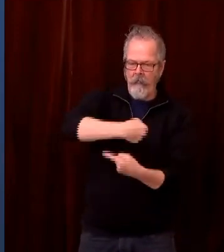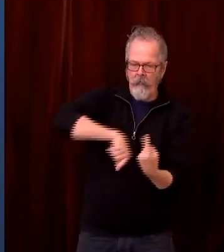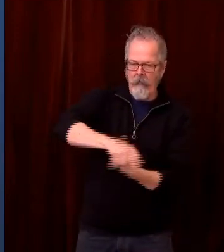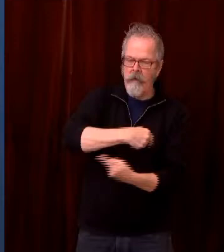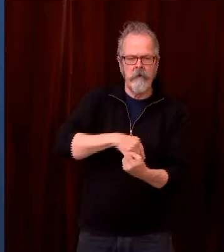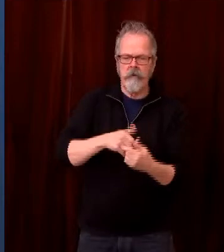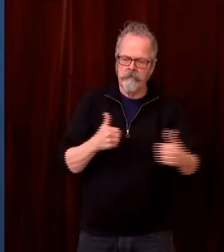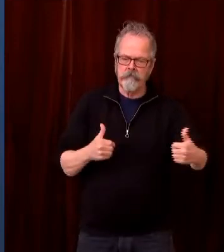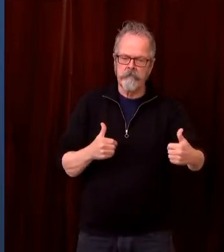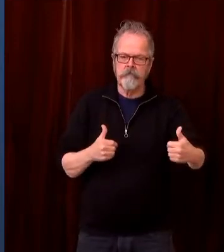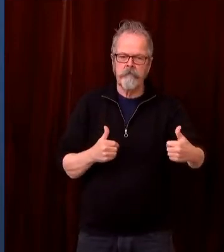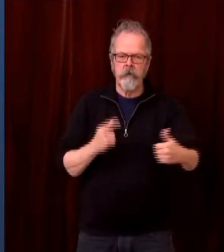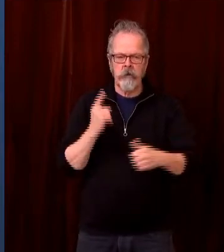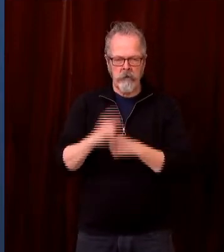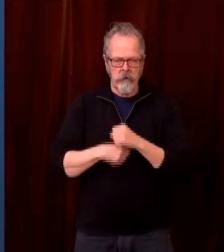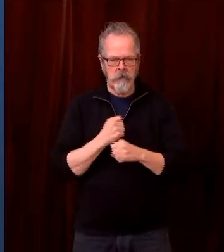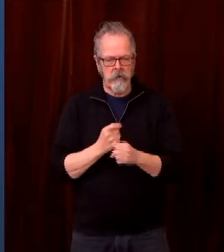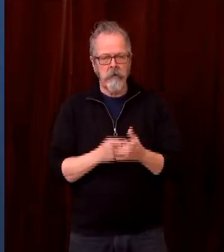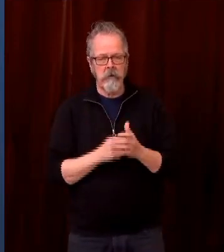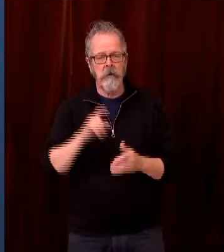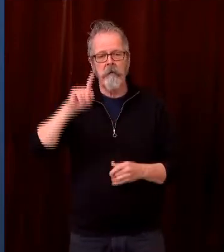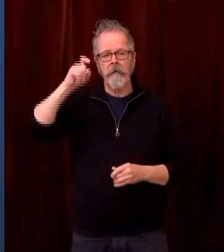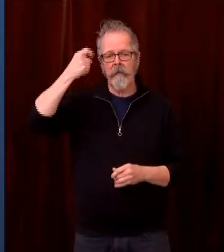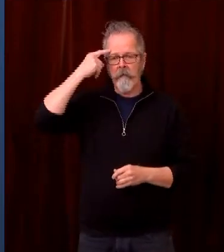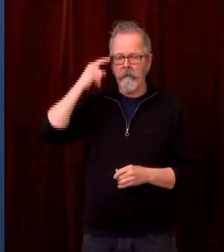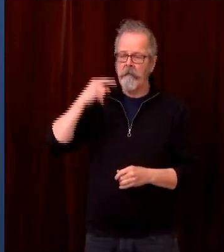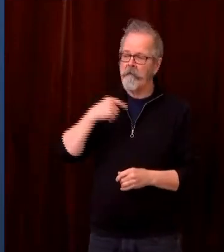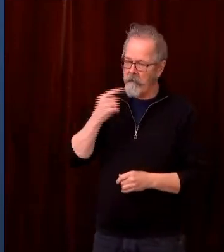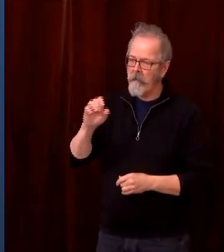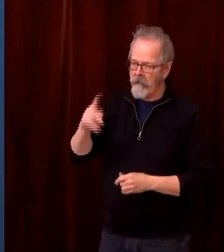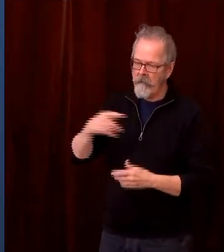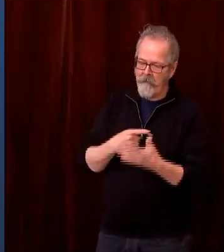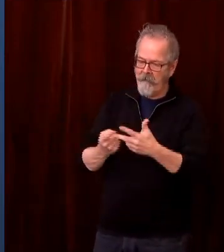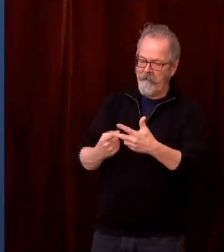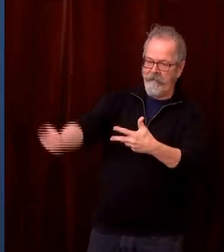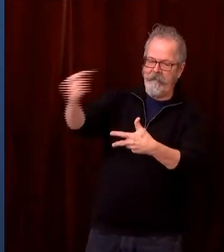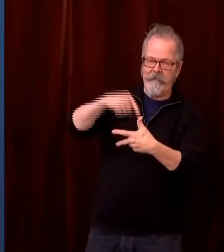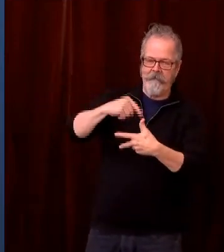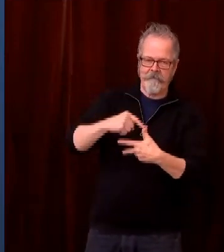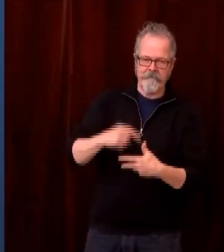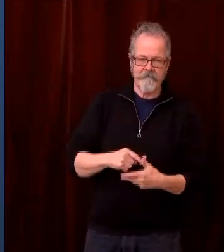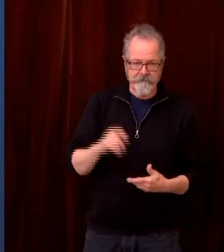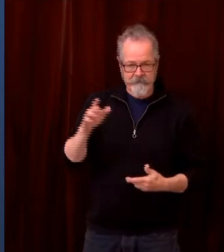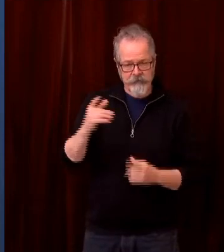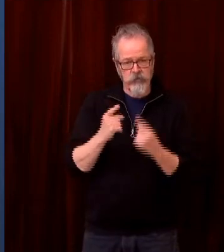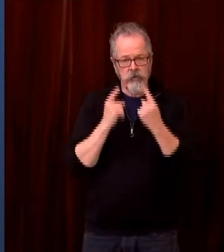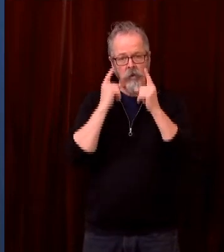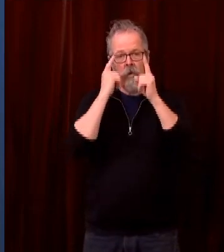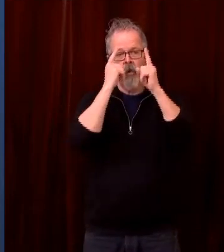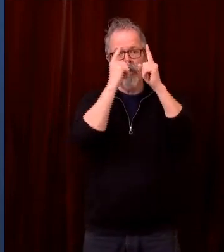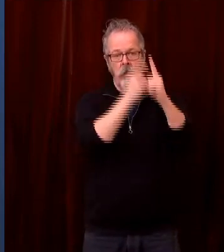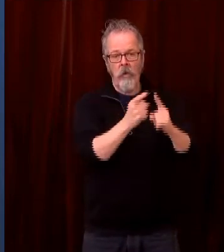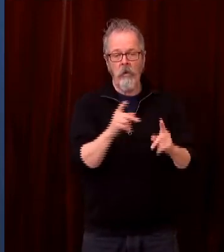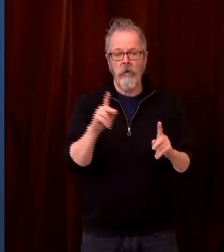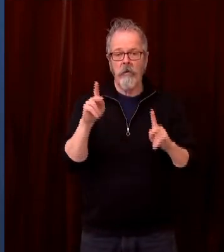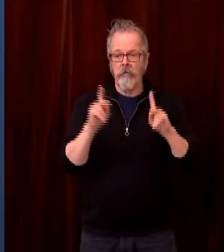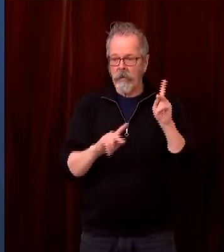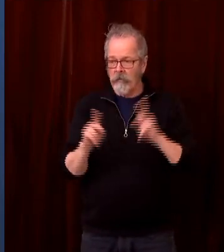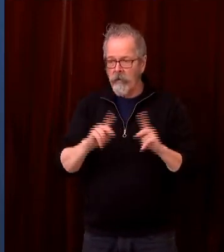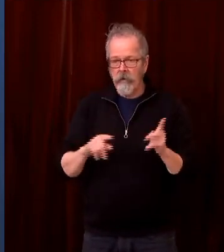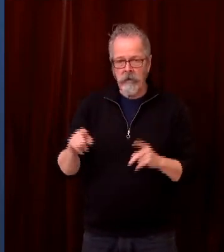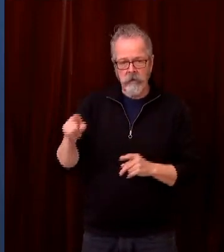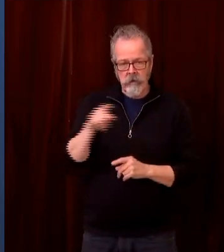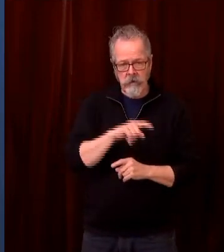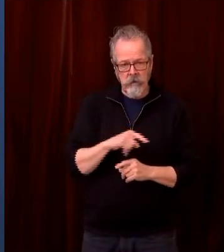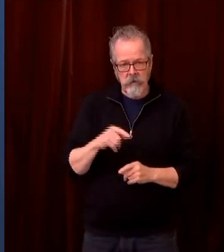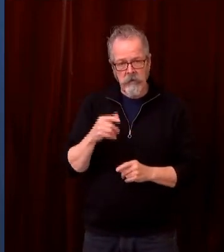and our communities, that they are ready to re-enter life, both vocationally and through their mental health and drug issues, to make sure